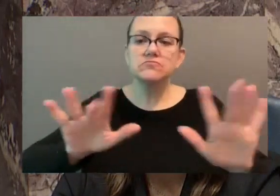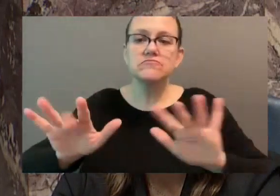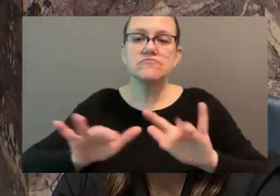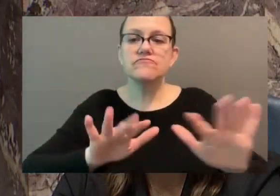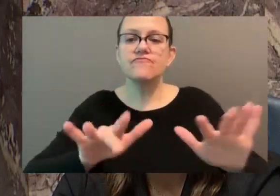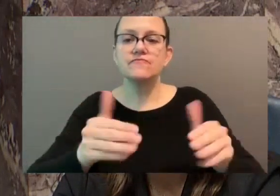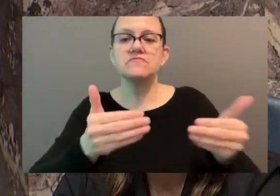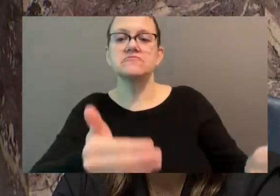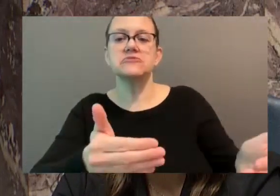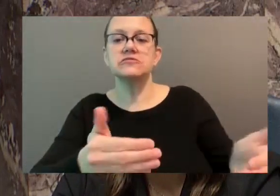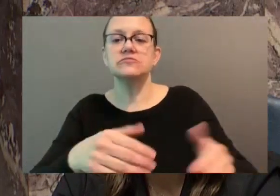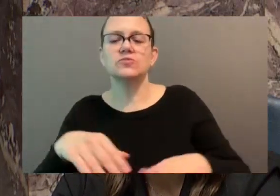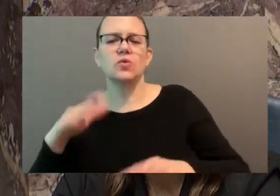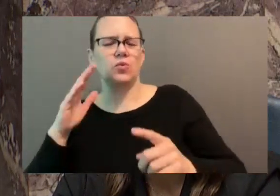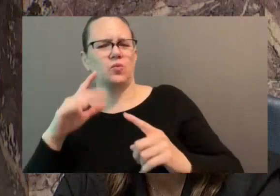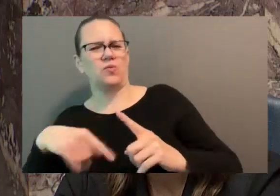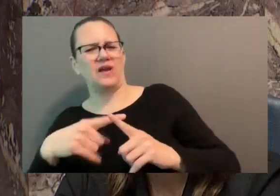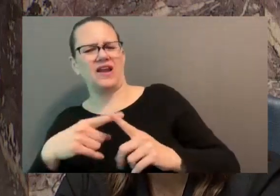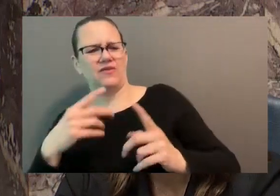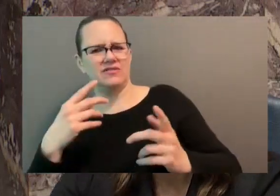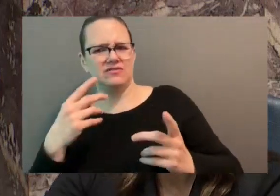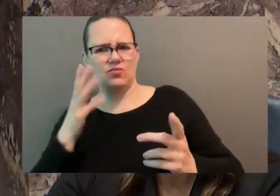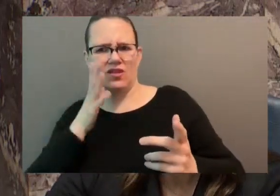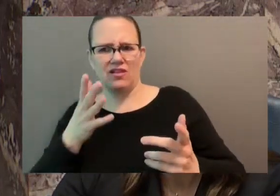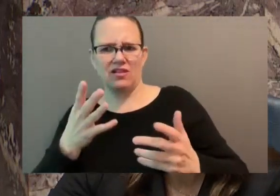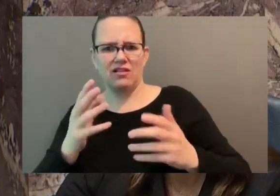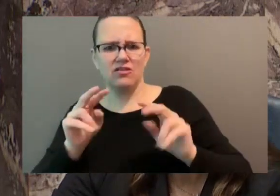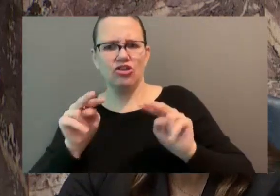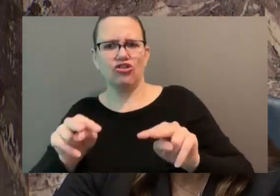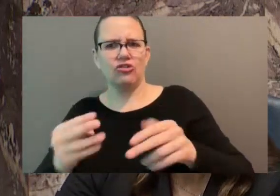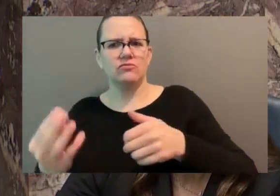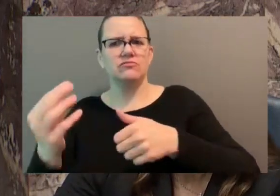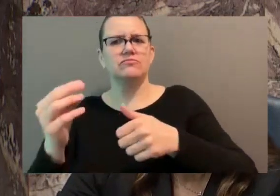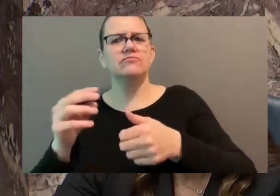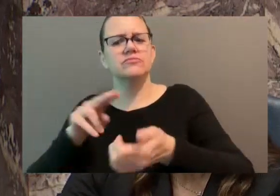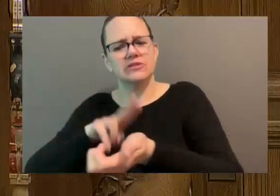failed decriminalization experiment?